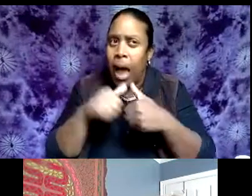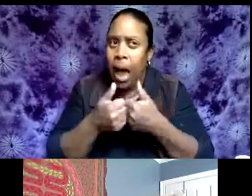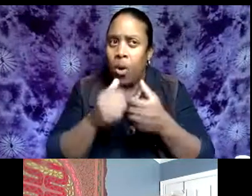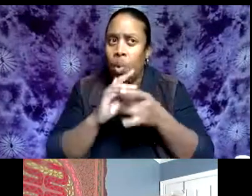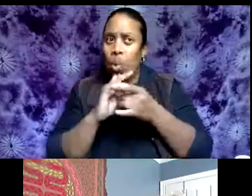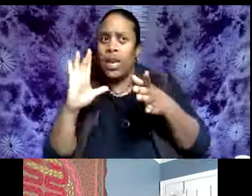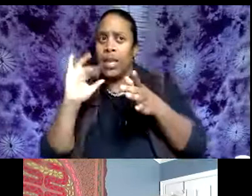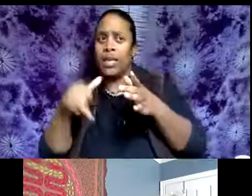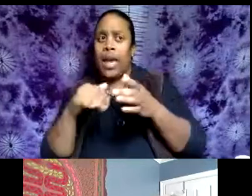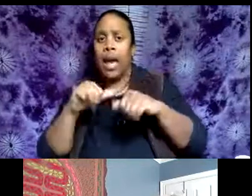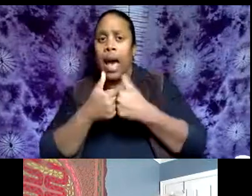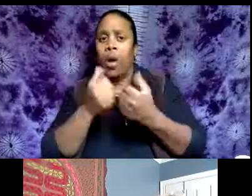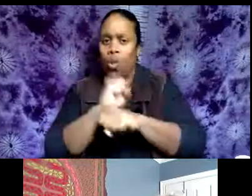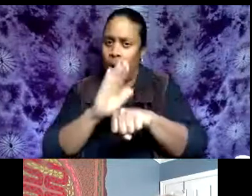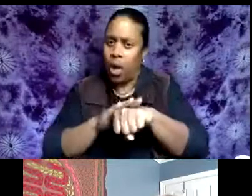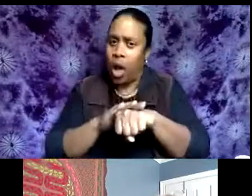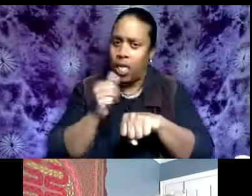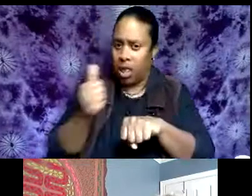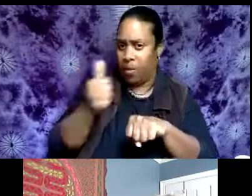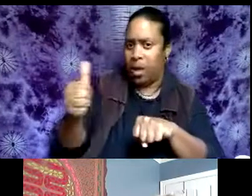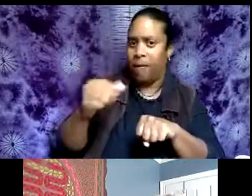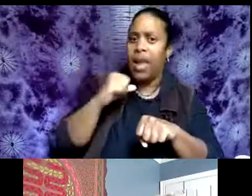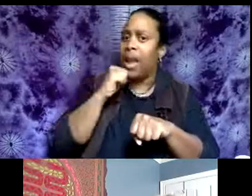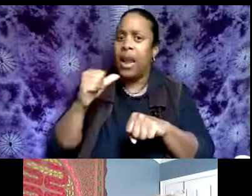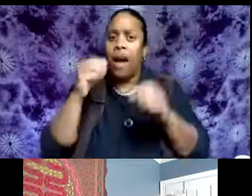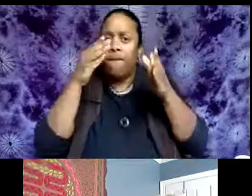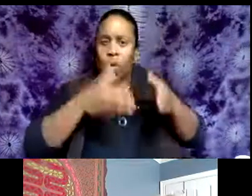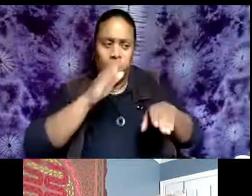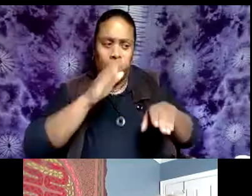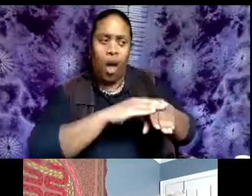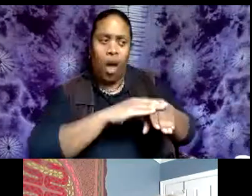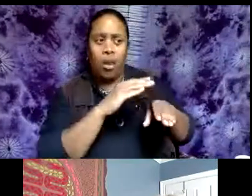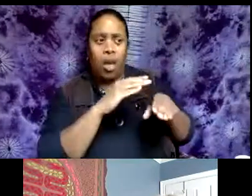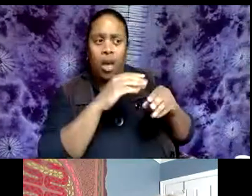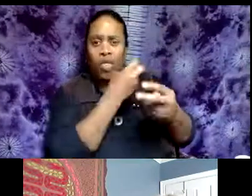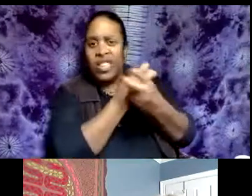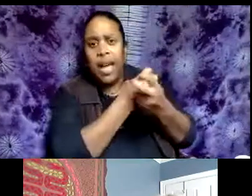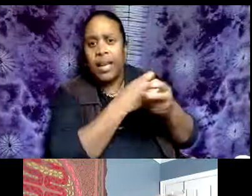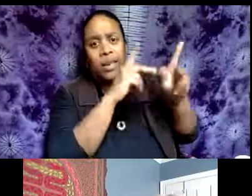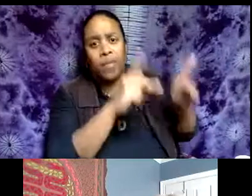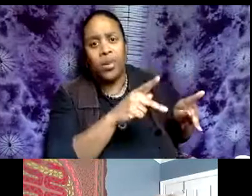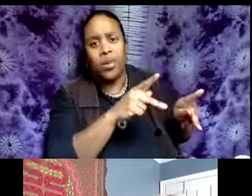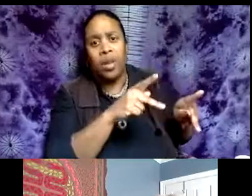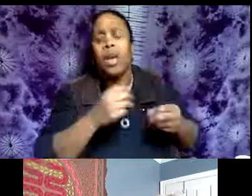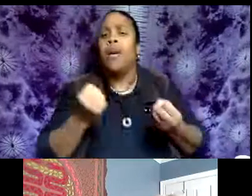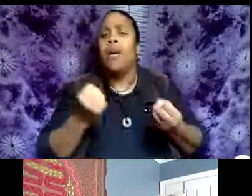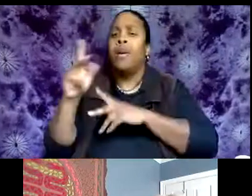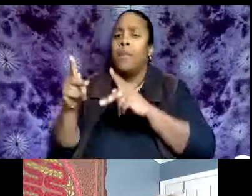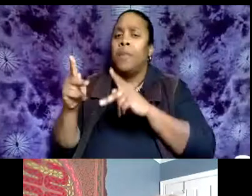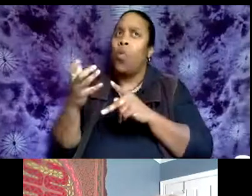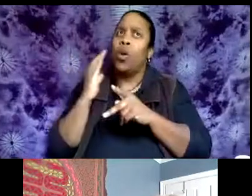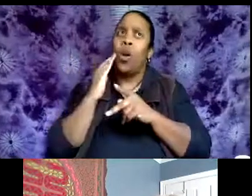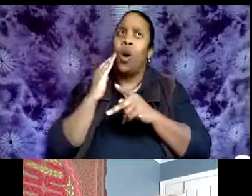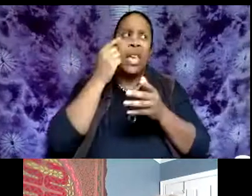on themselves, more than the focus on the actual person. That, because a lot of times we want to know, is this person coming back? What's this person